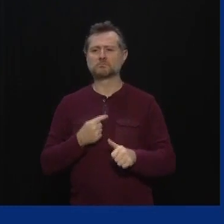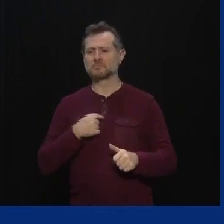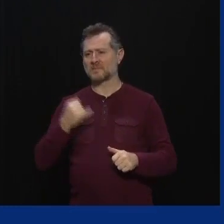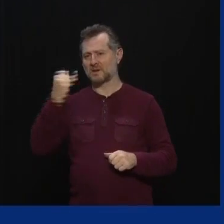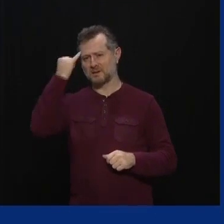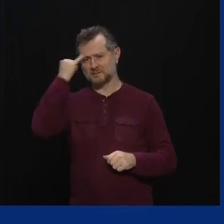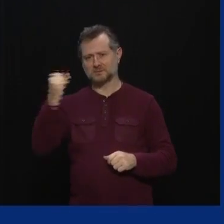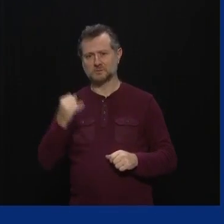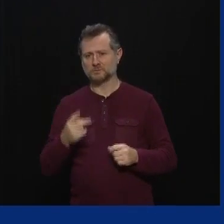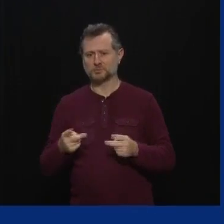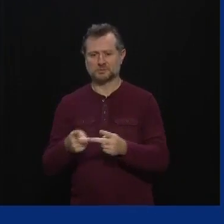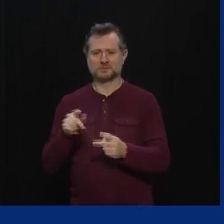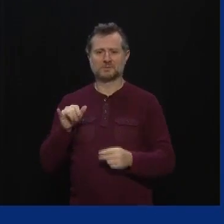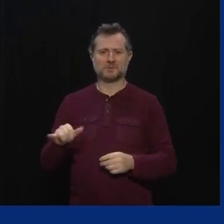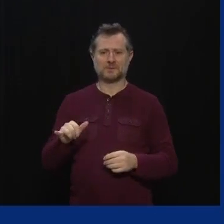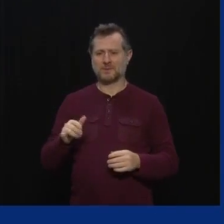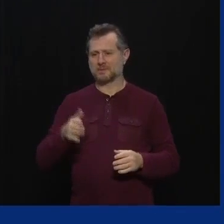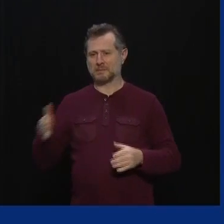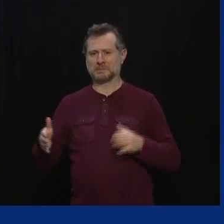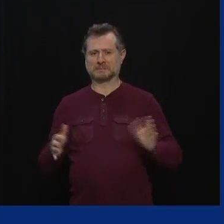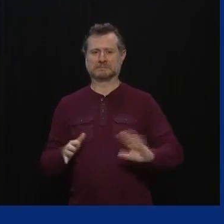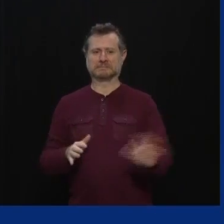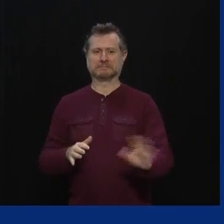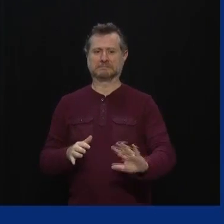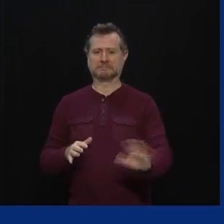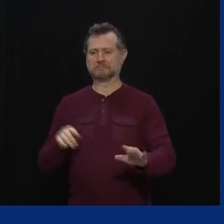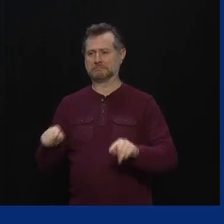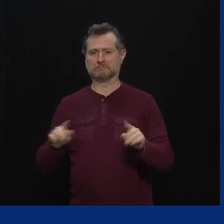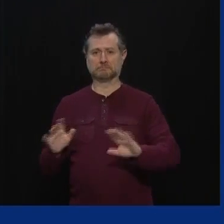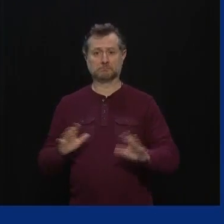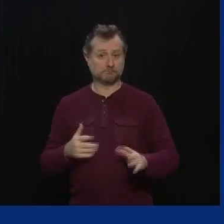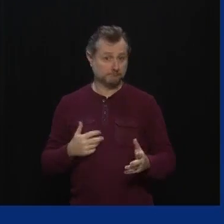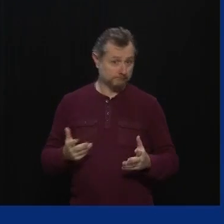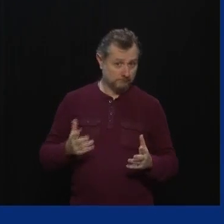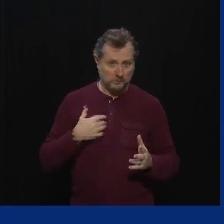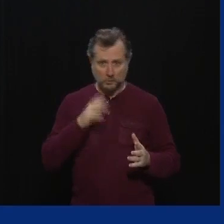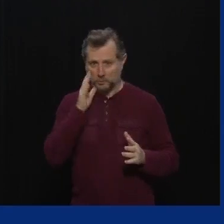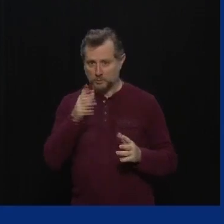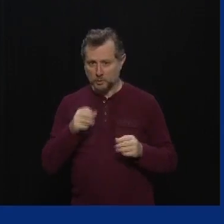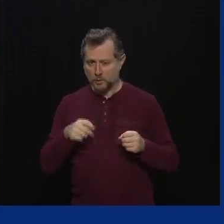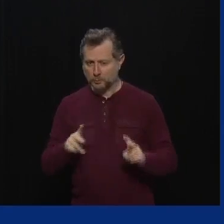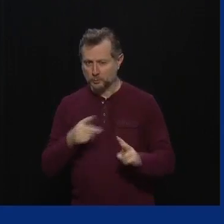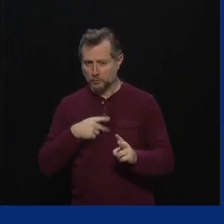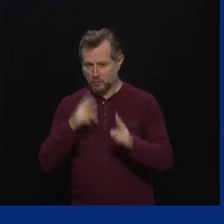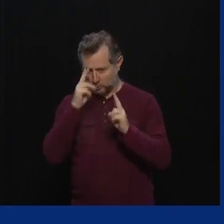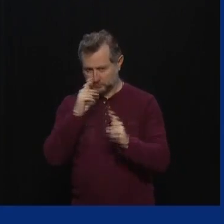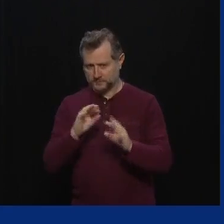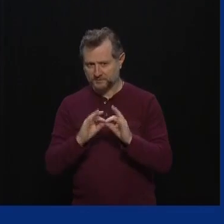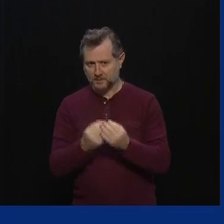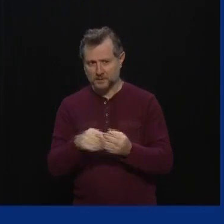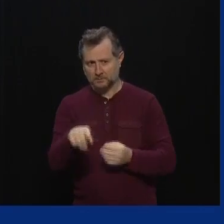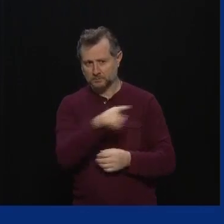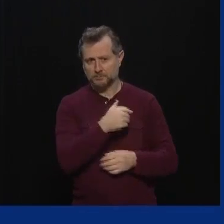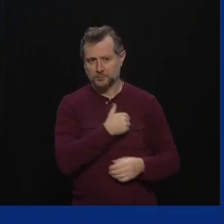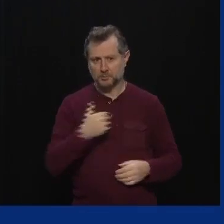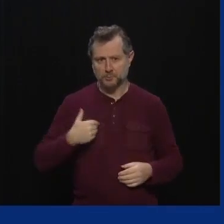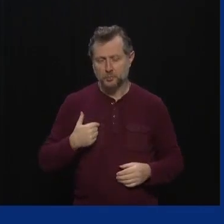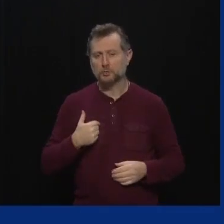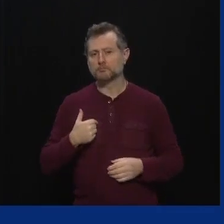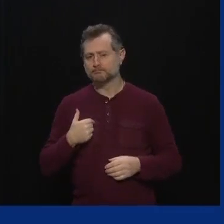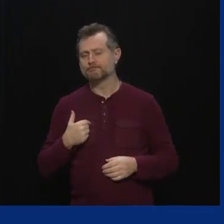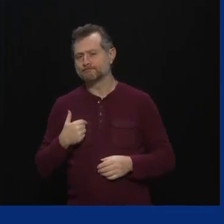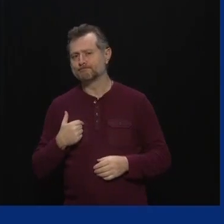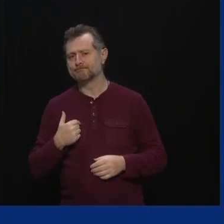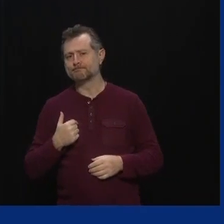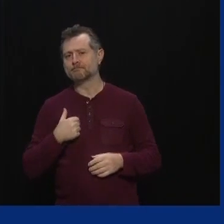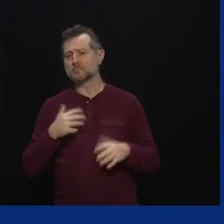well received by the neighbors. There will be an opportunity to honor their family members, and they actually offline they talked